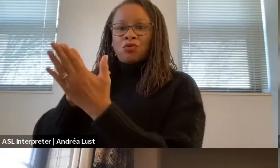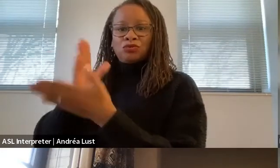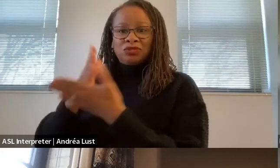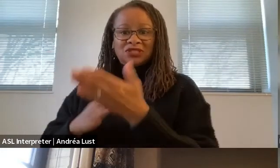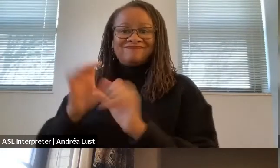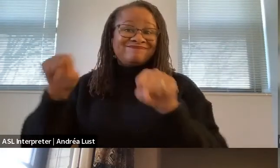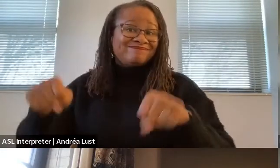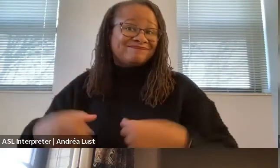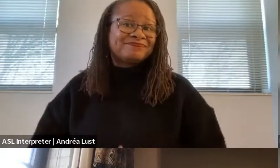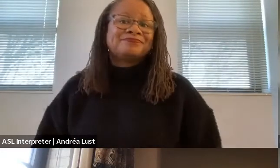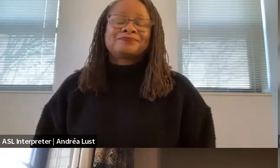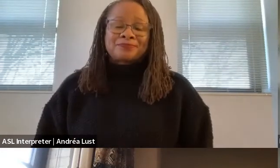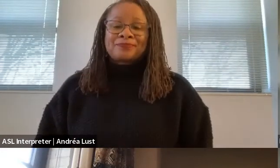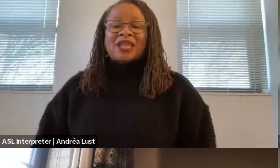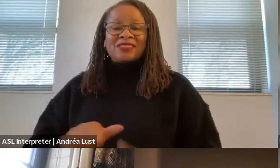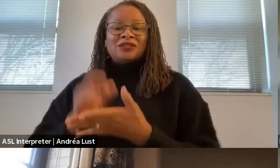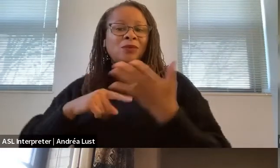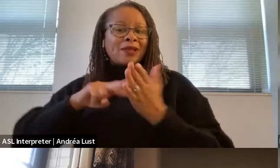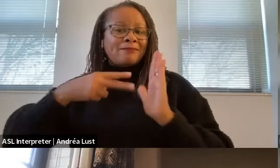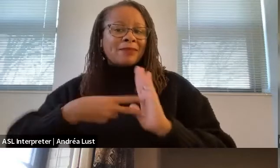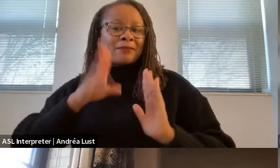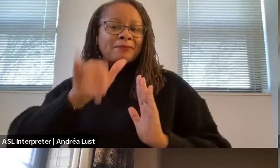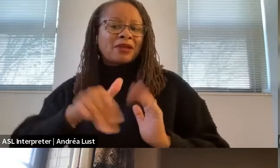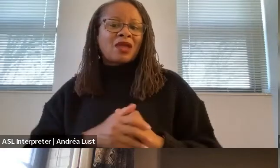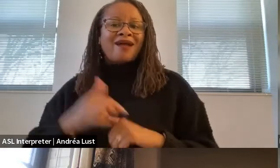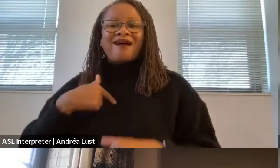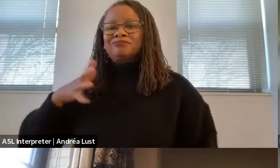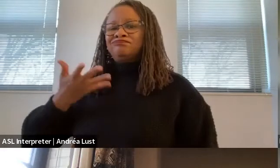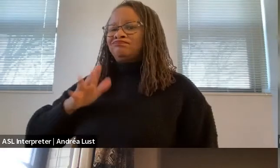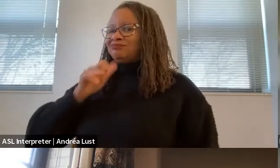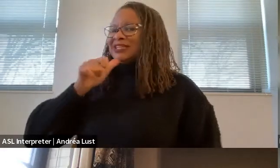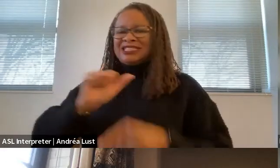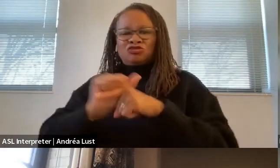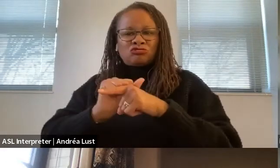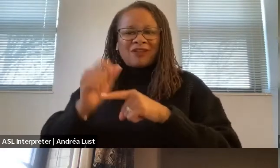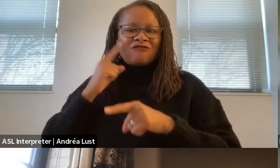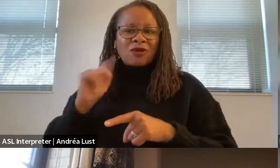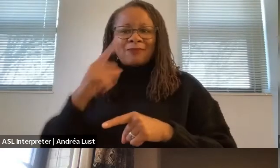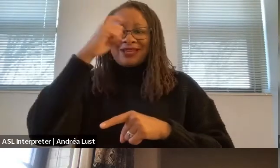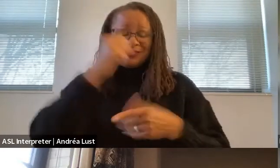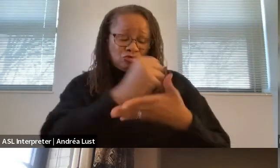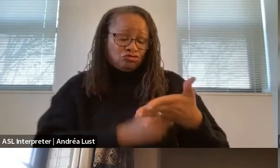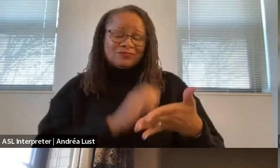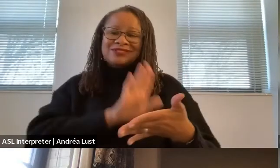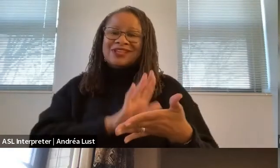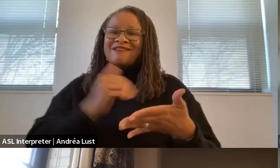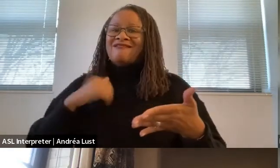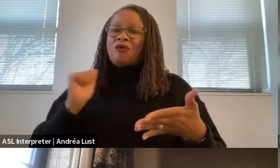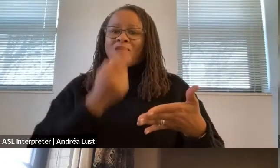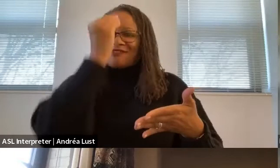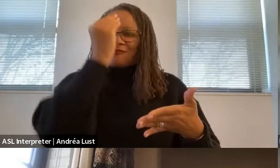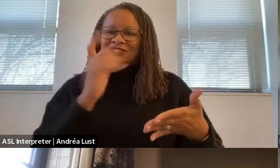And so that's what I meant by, you know, I kind of didn't train for it, because it